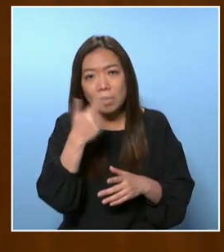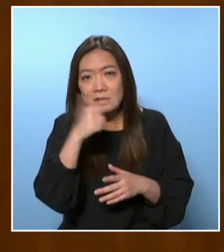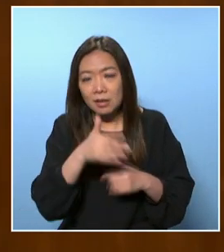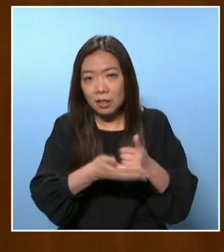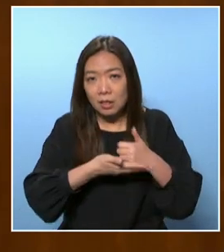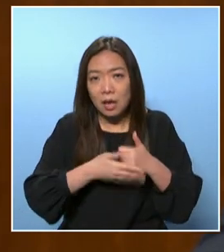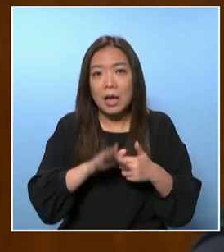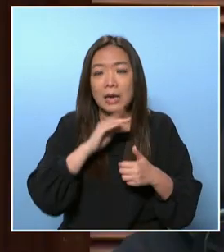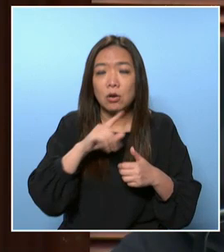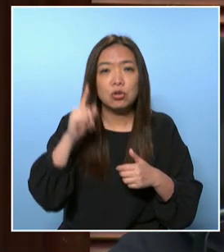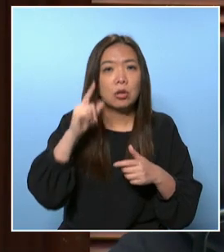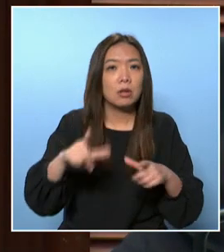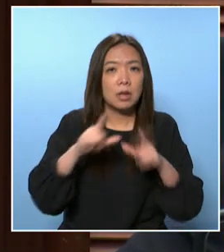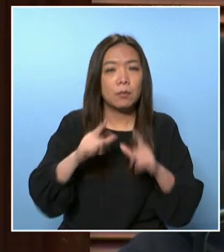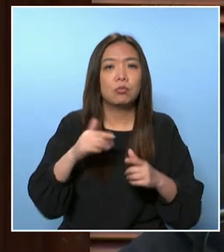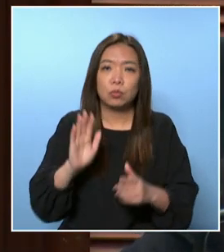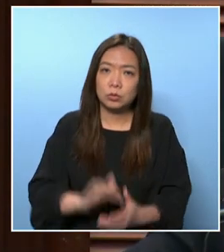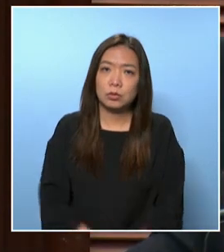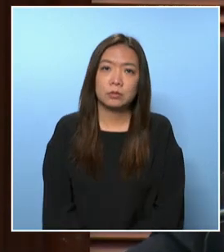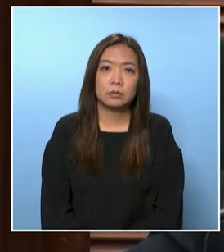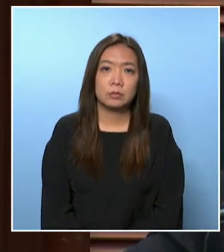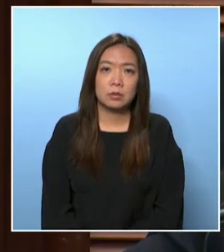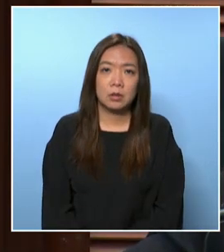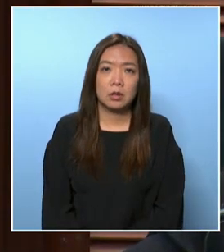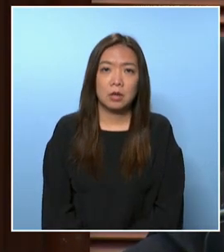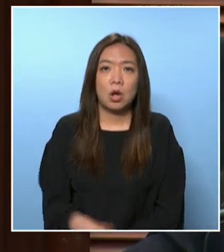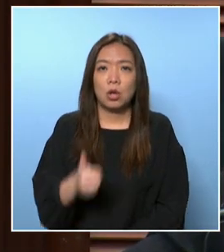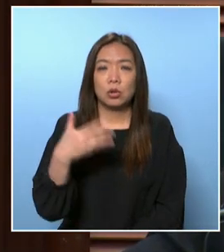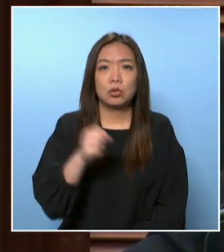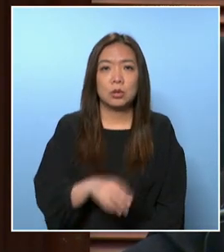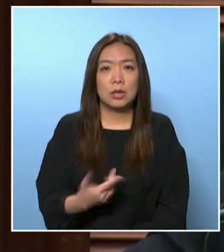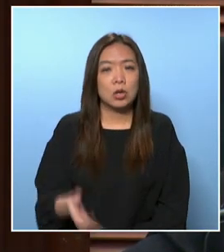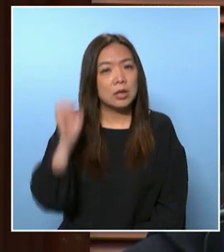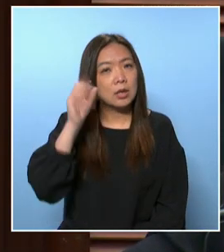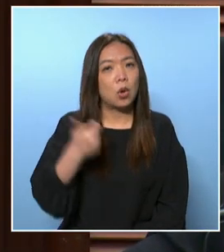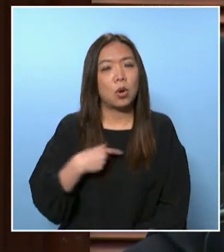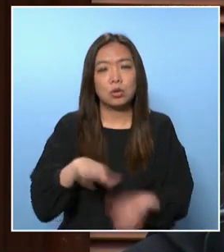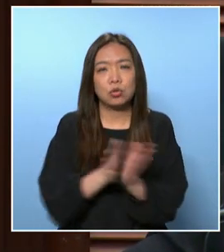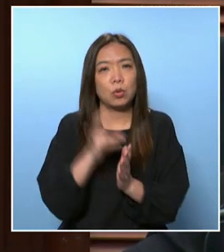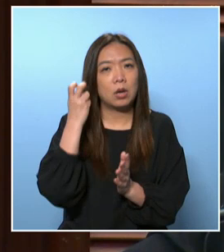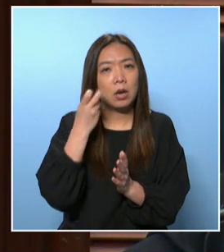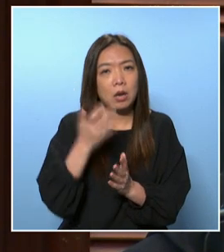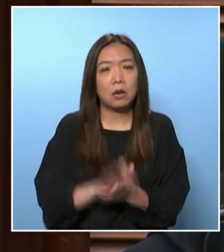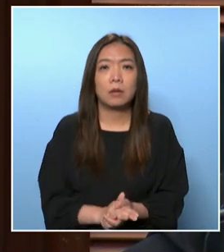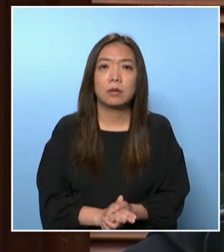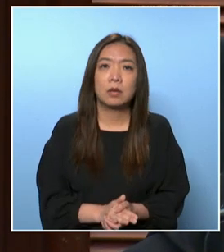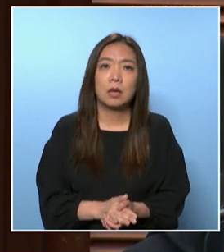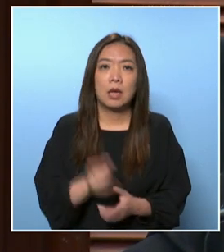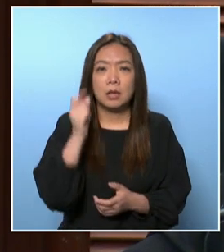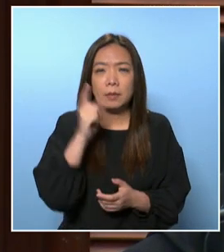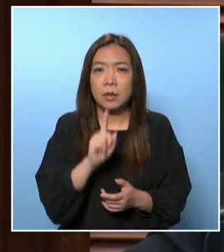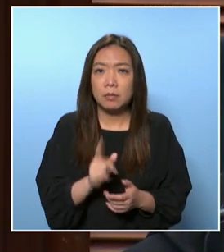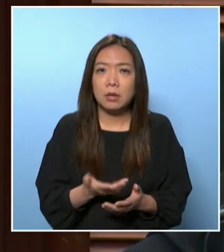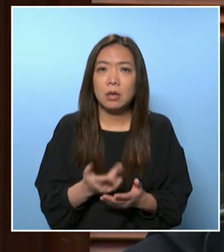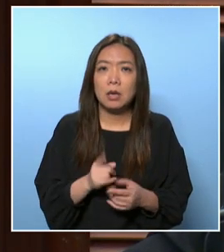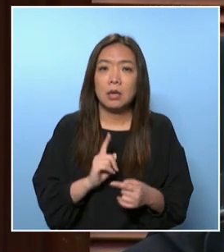my question. I'm just suggesting that this can be a very good source. Under Secretary, this is a very good idea. We'll certainly